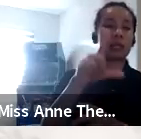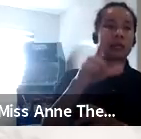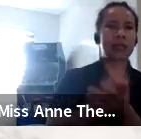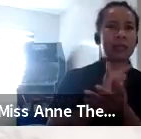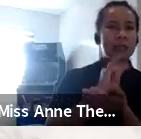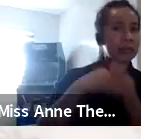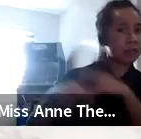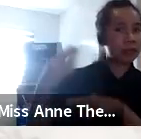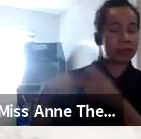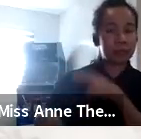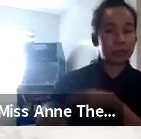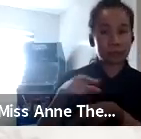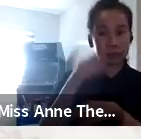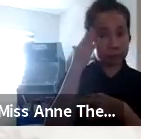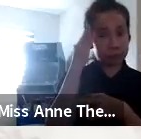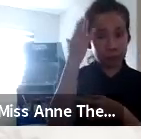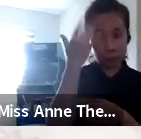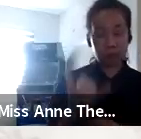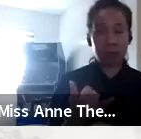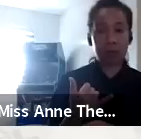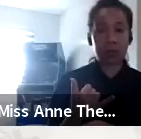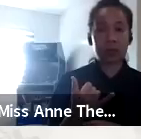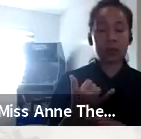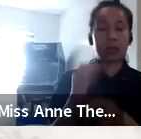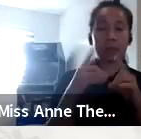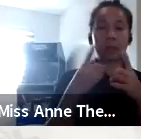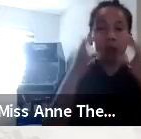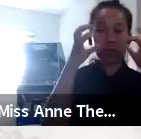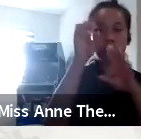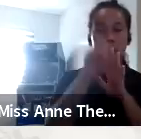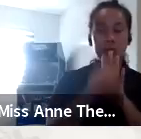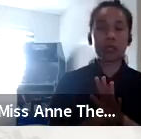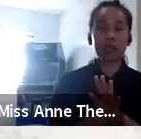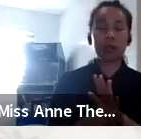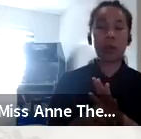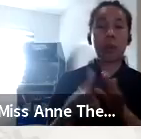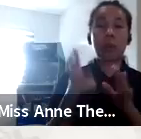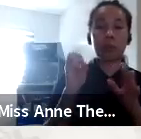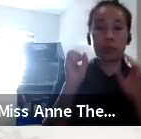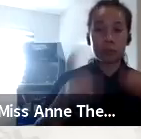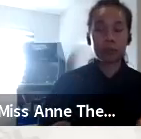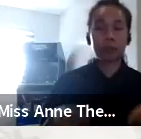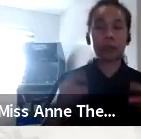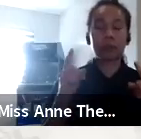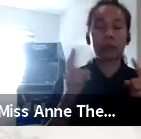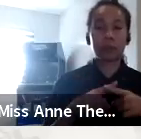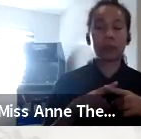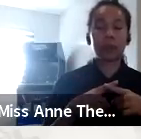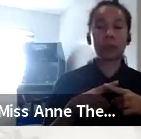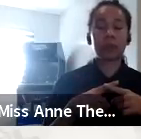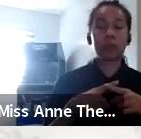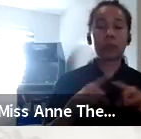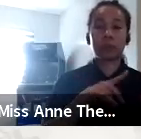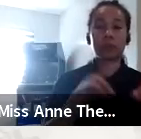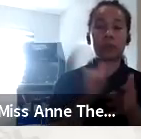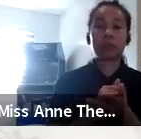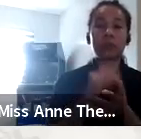making. Do you know why that the Department of Education was able to do this kind